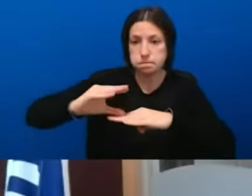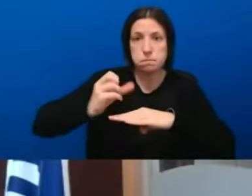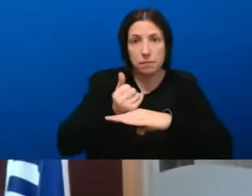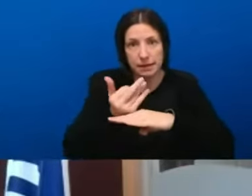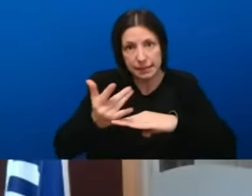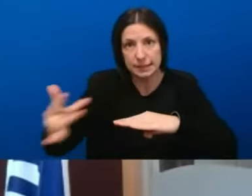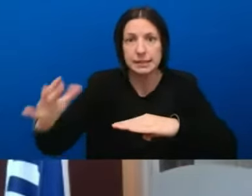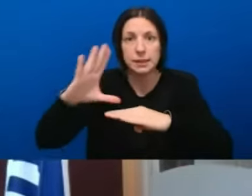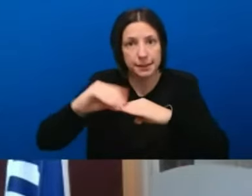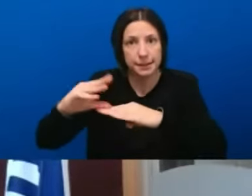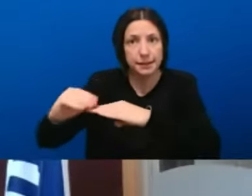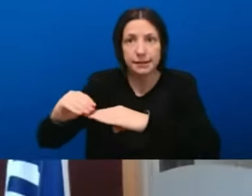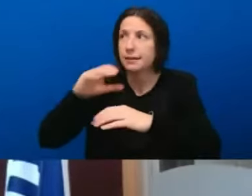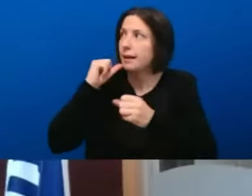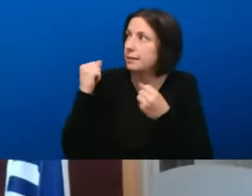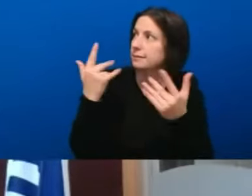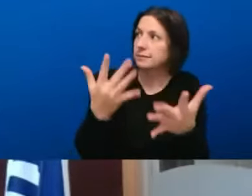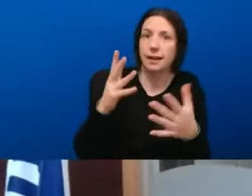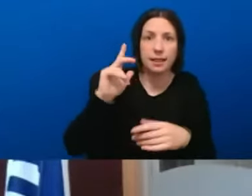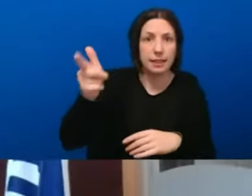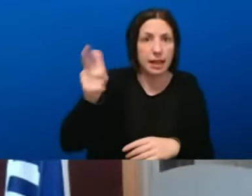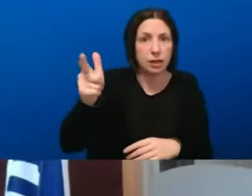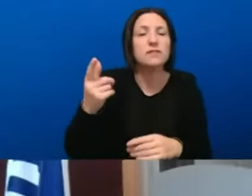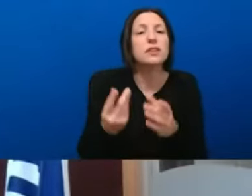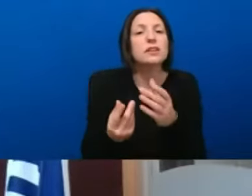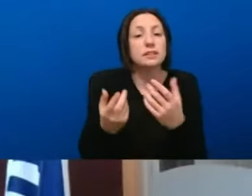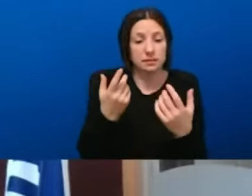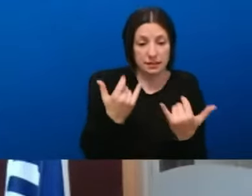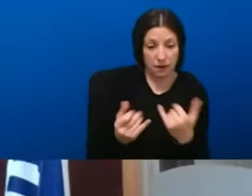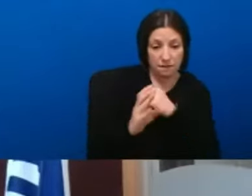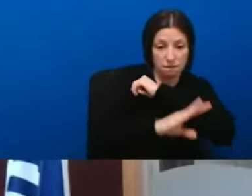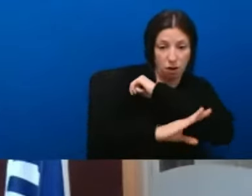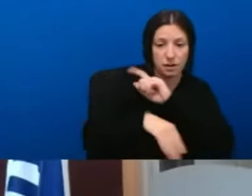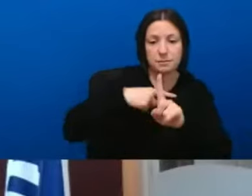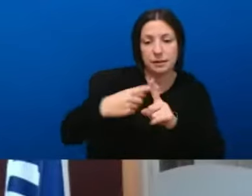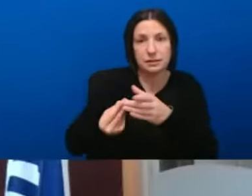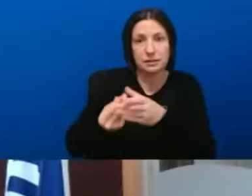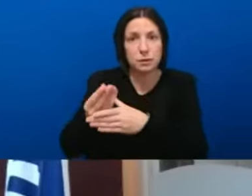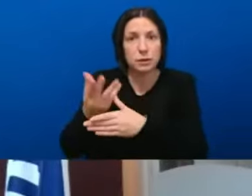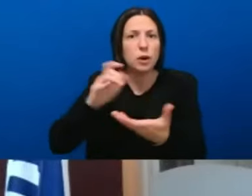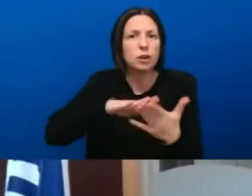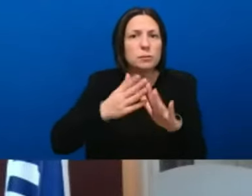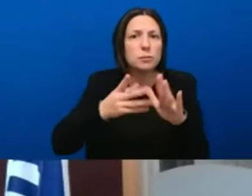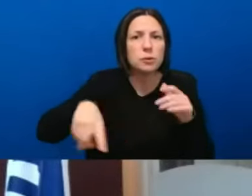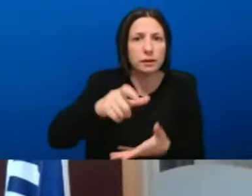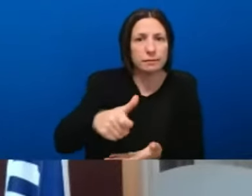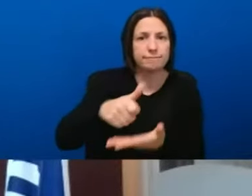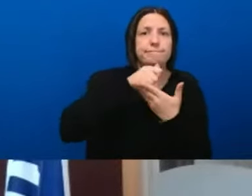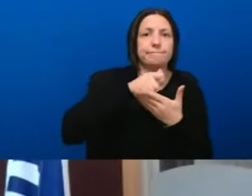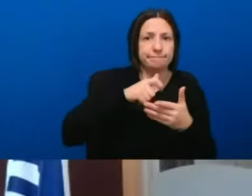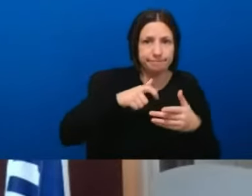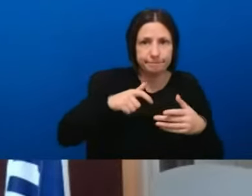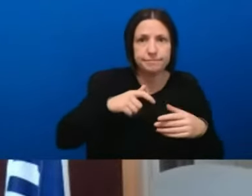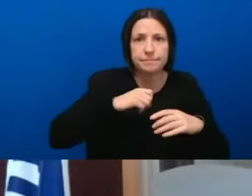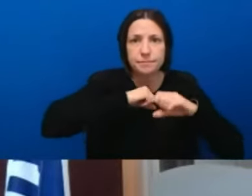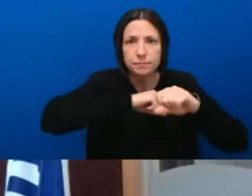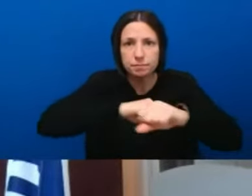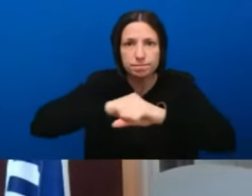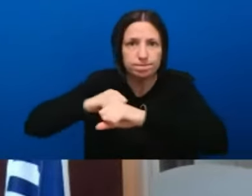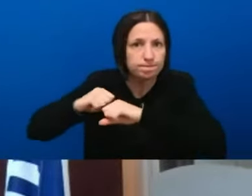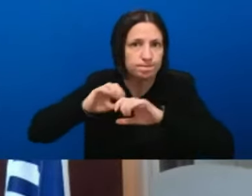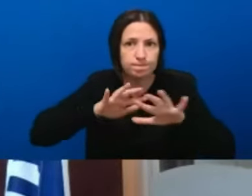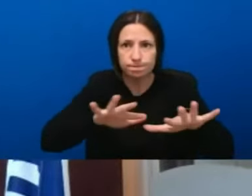but also as we transition into spring 2024, so that we have, you know, more community protection utilizing fire in a time when we have